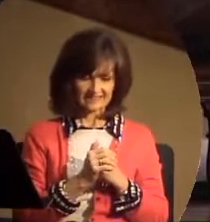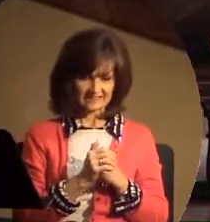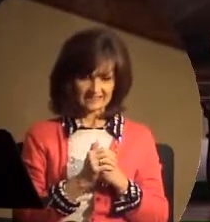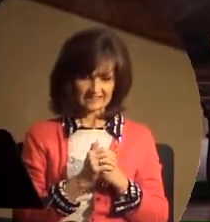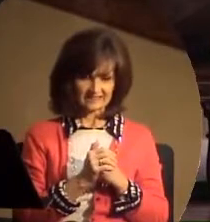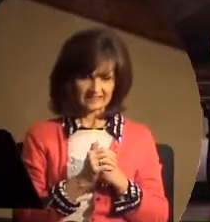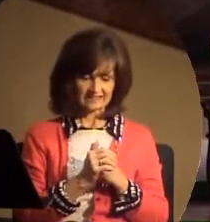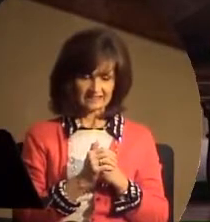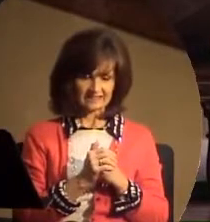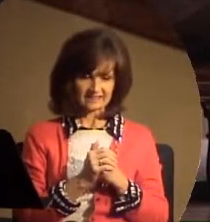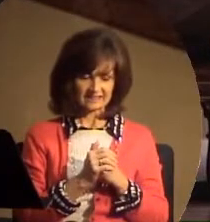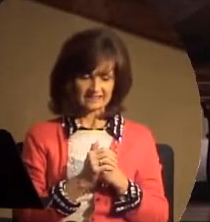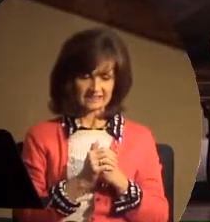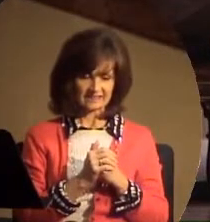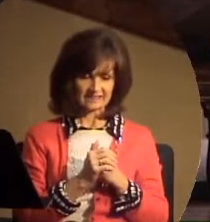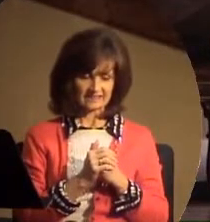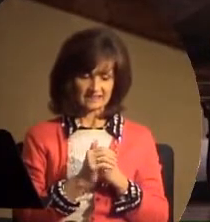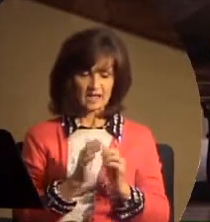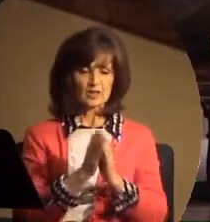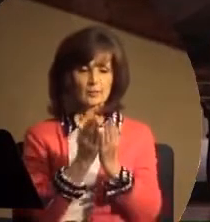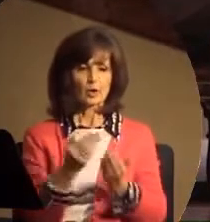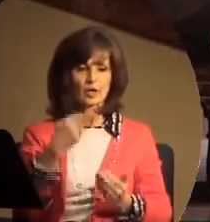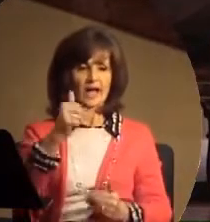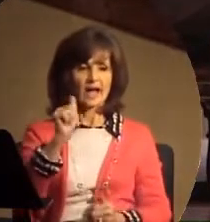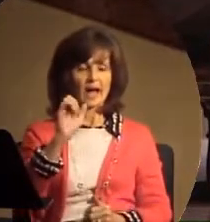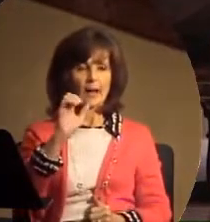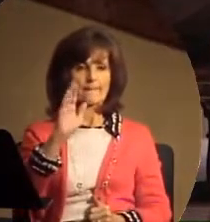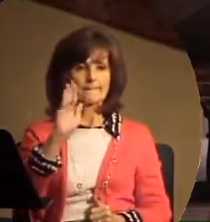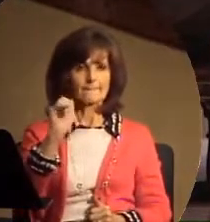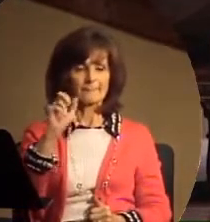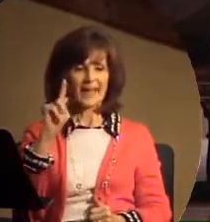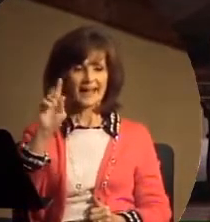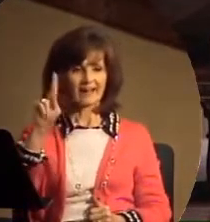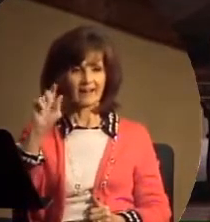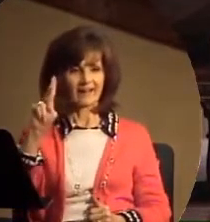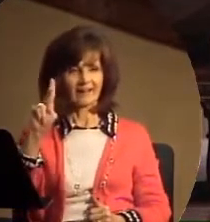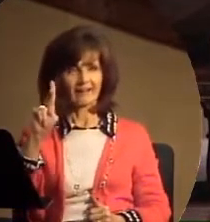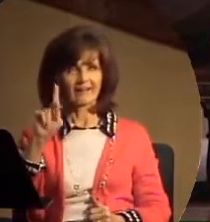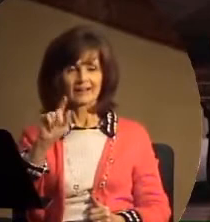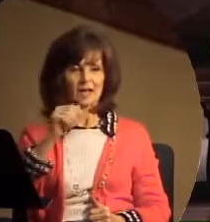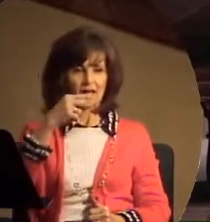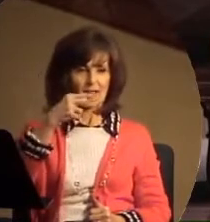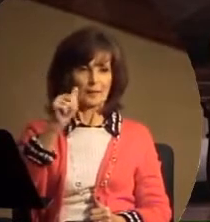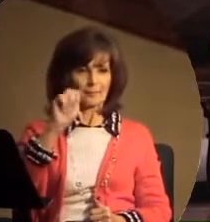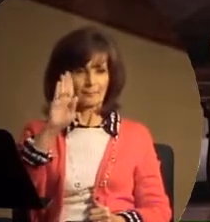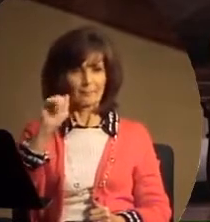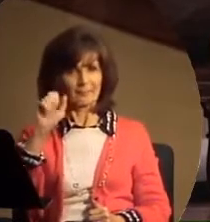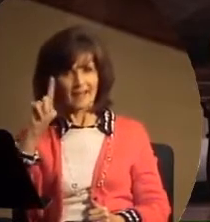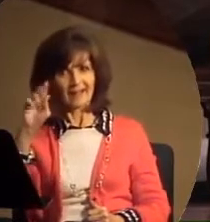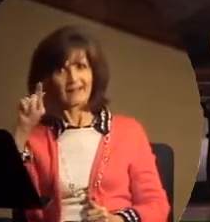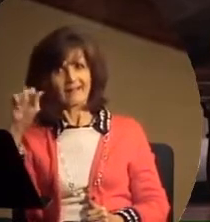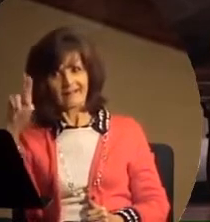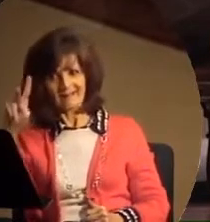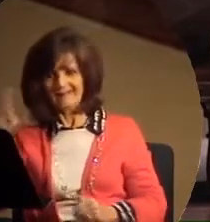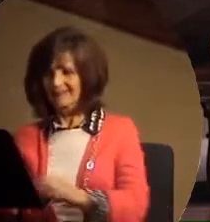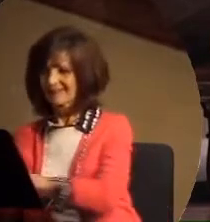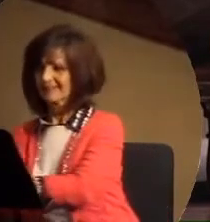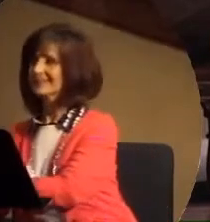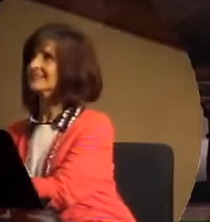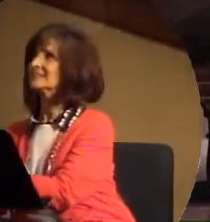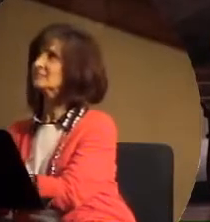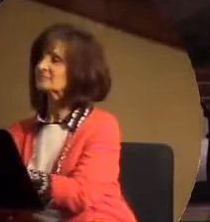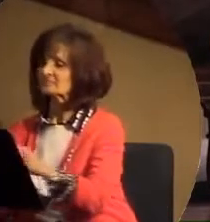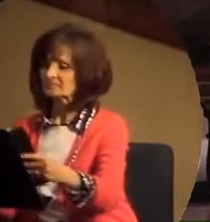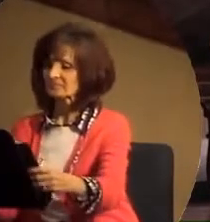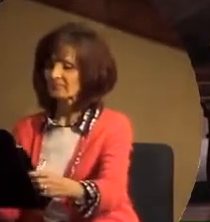page 955, or the book of Habakkuk chapter 1. And I want to read some verses here in just a minute. Then